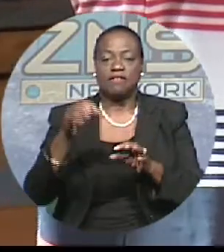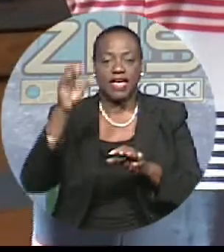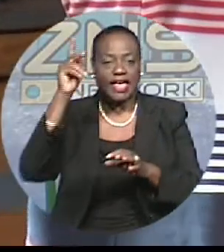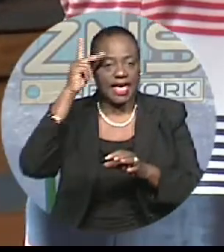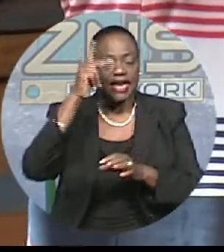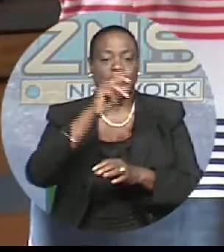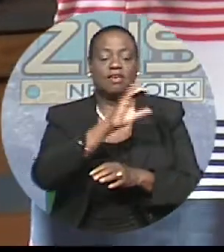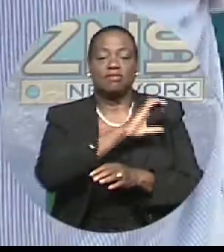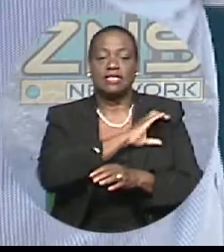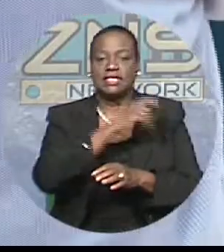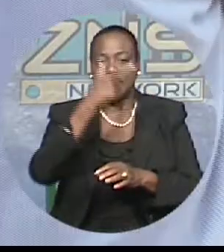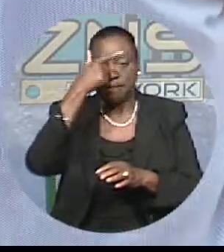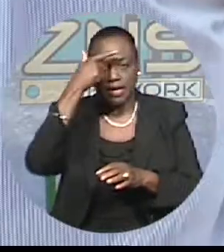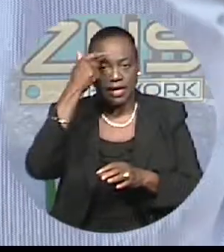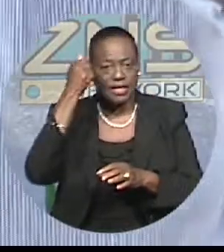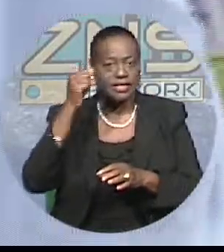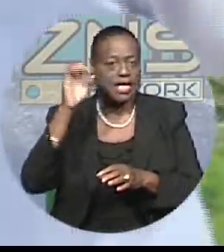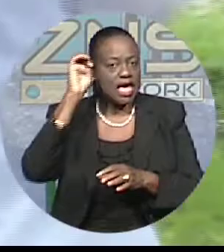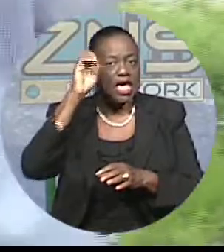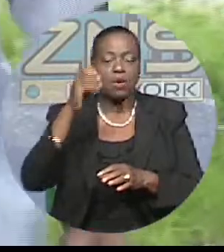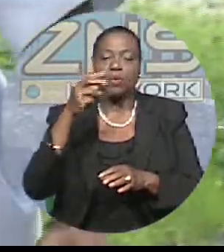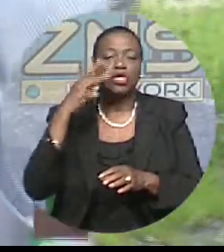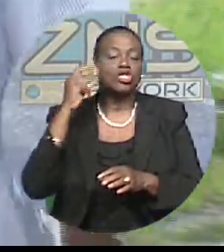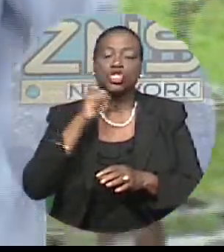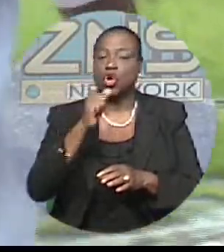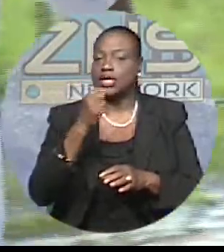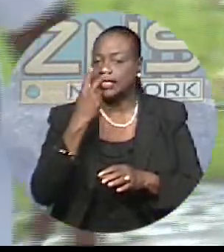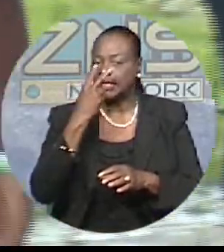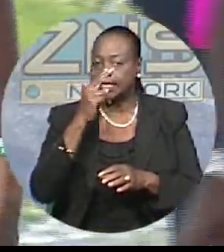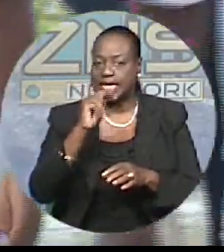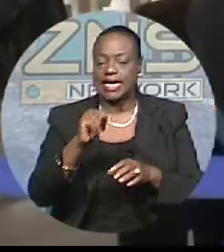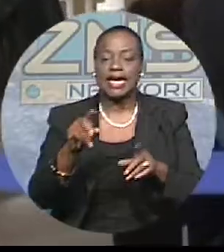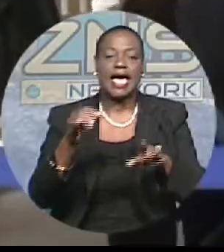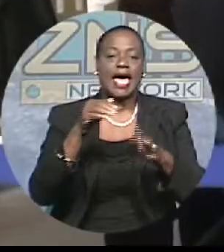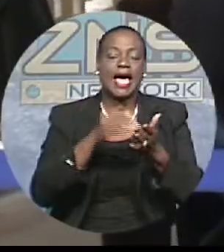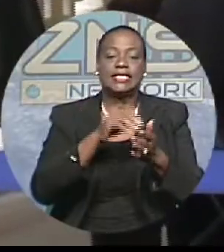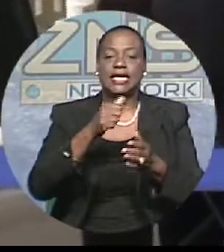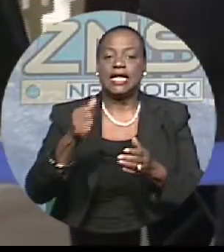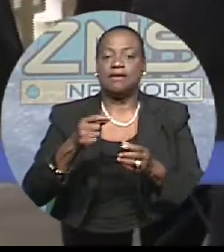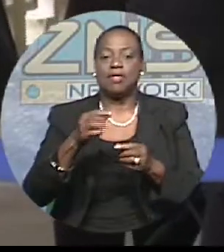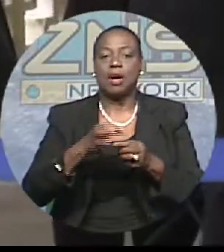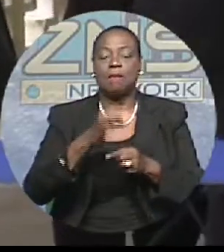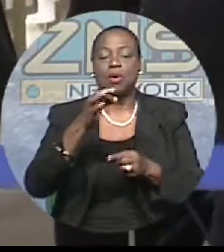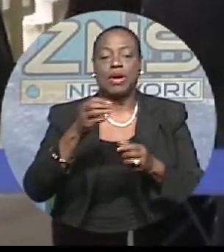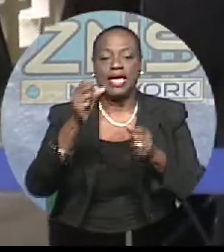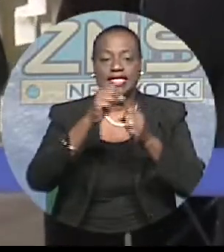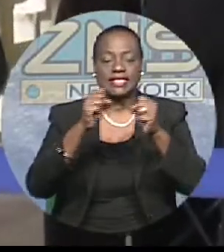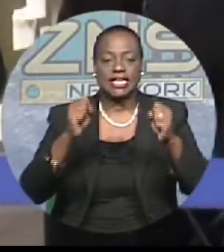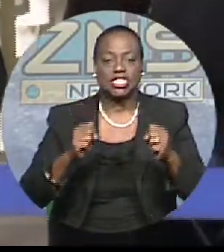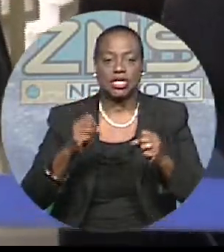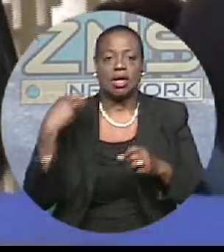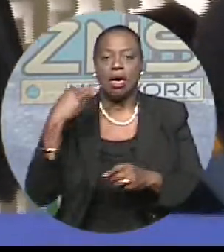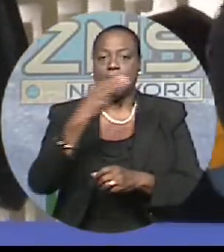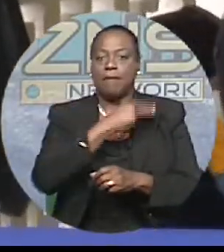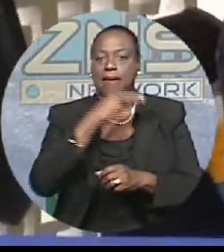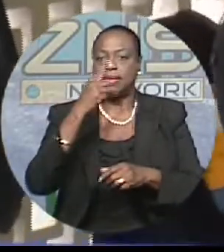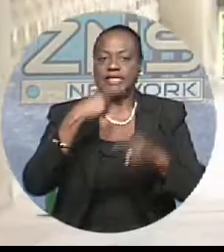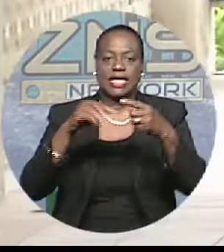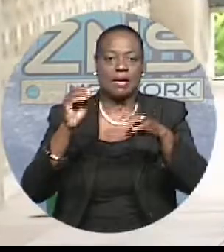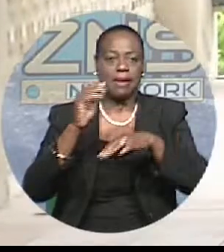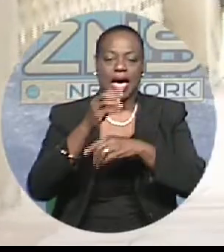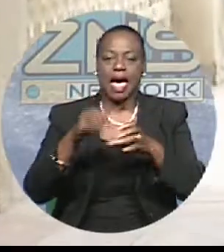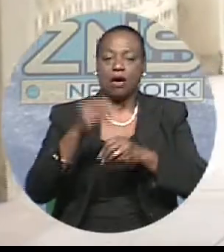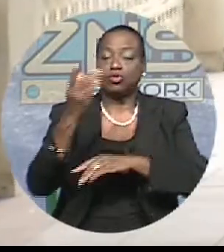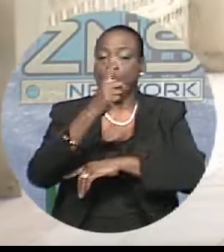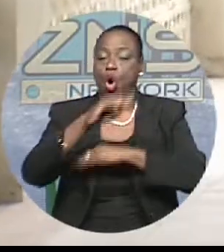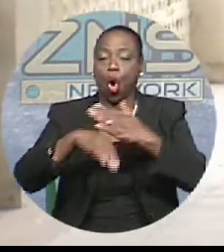at any of the polling stations we visited and did not return our calls. Meantime, members turned out all day in considerable numbers to